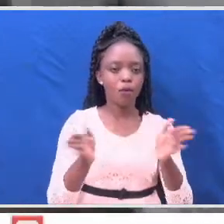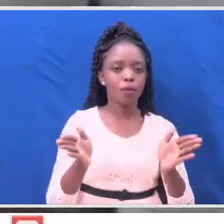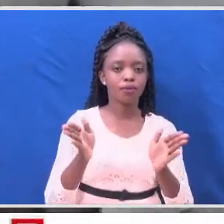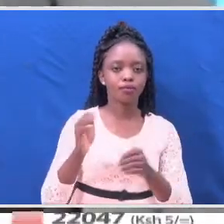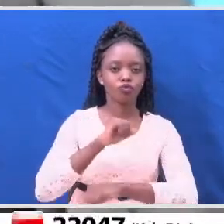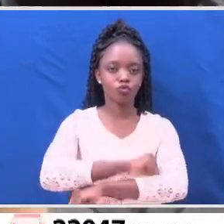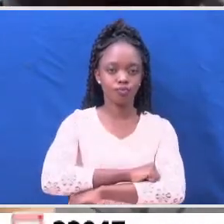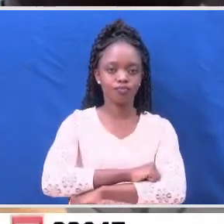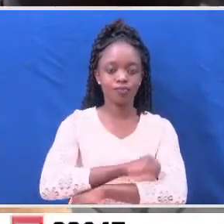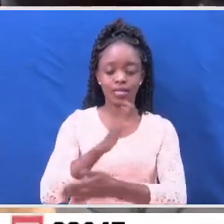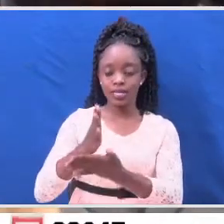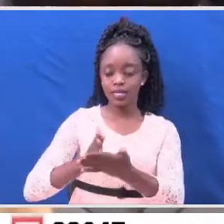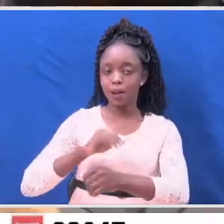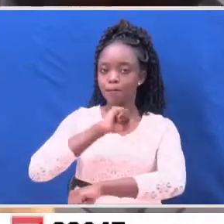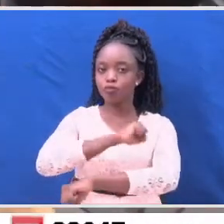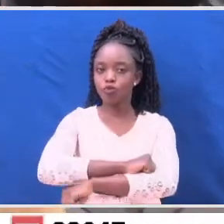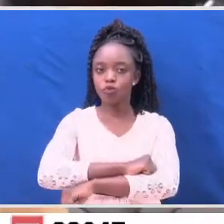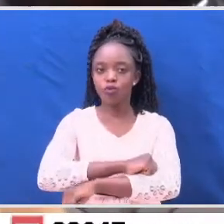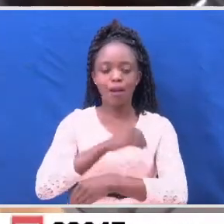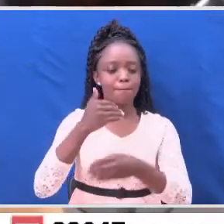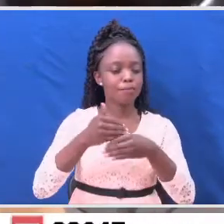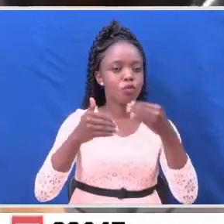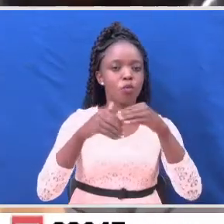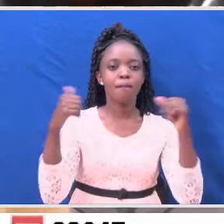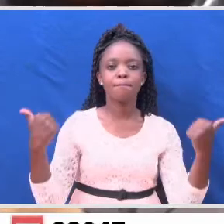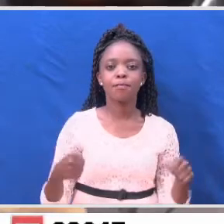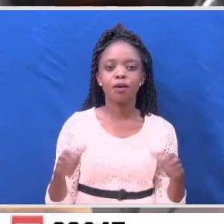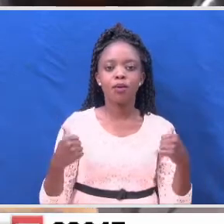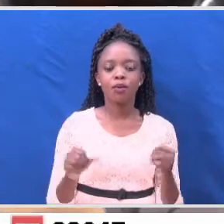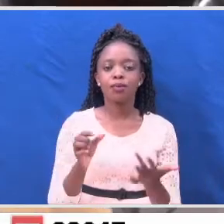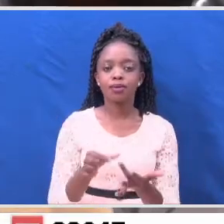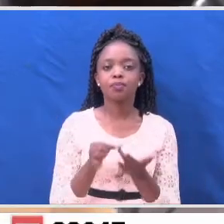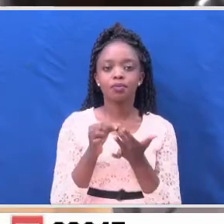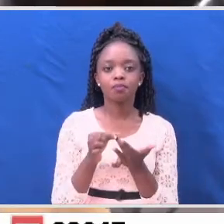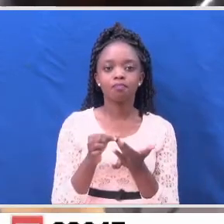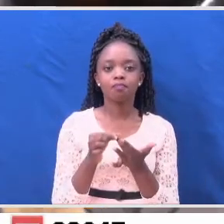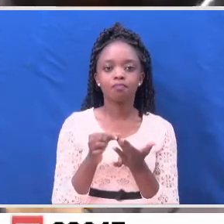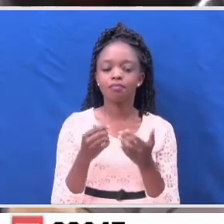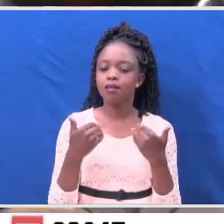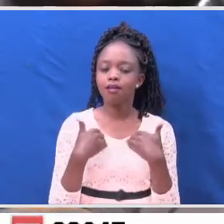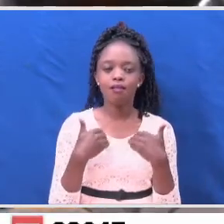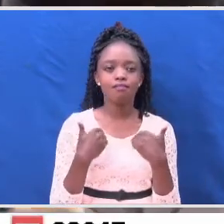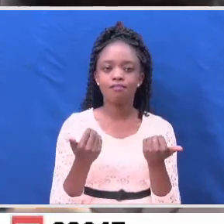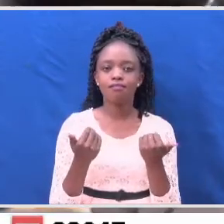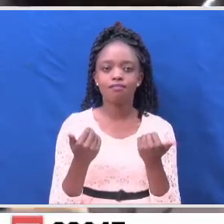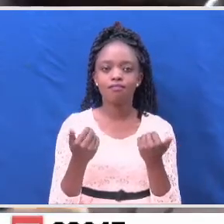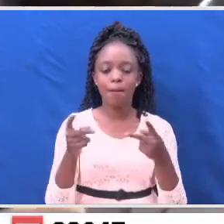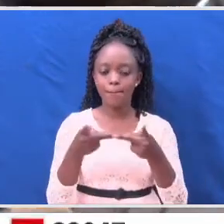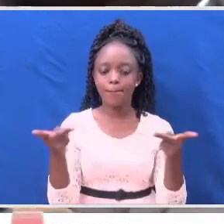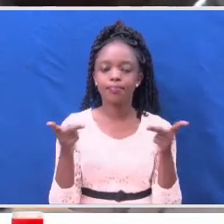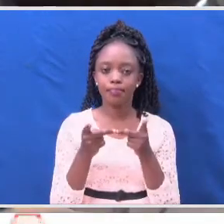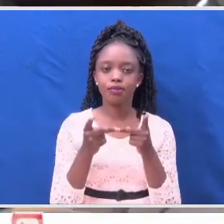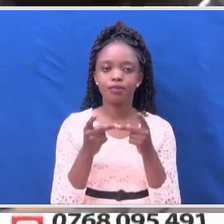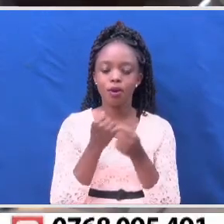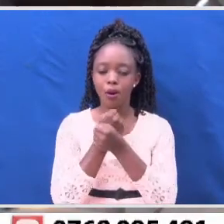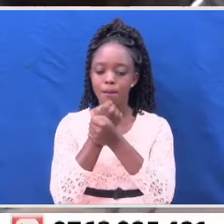Hata kuna mashule zingine hazijachengwa, especially the hawana machengo ya